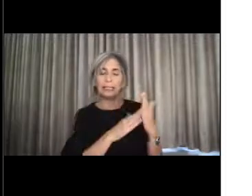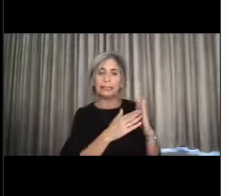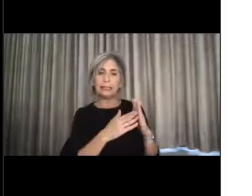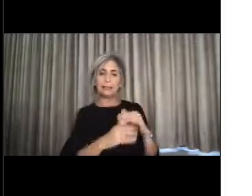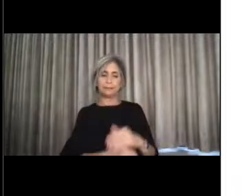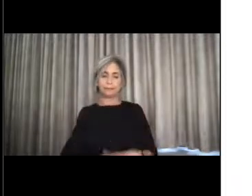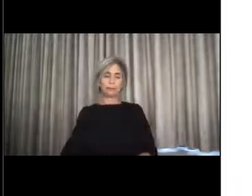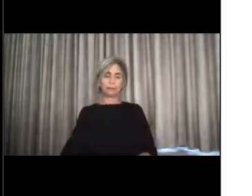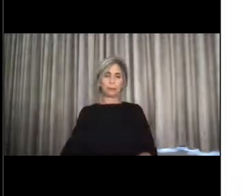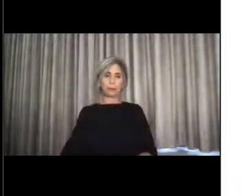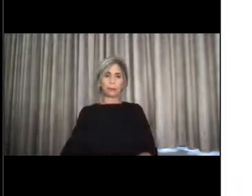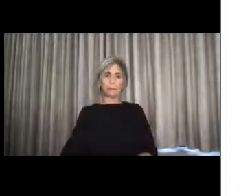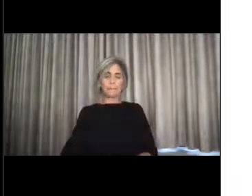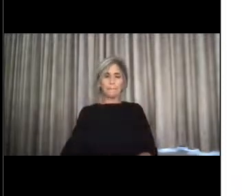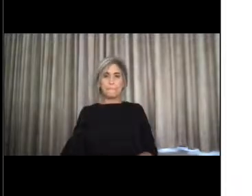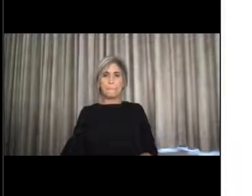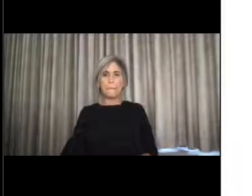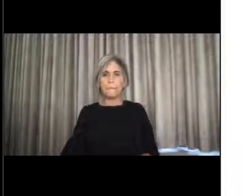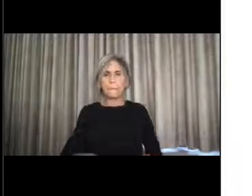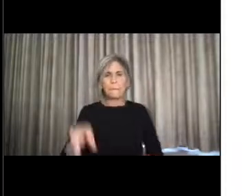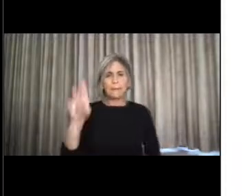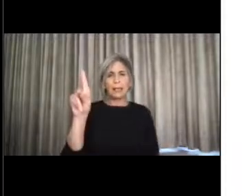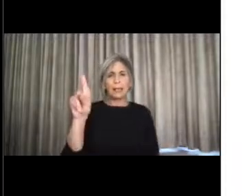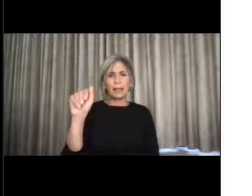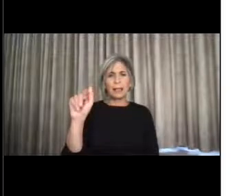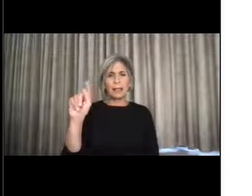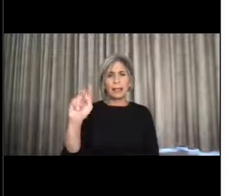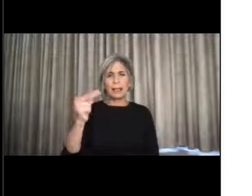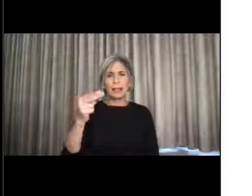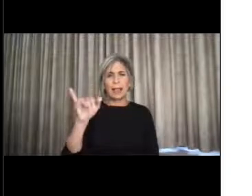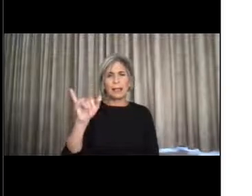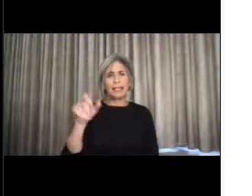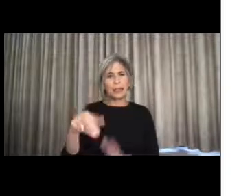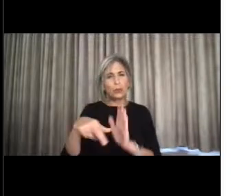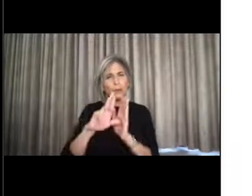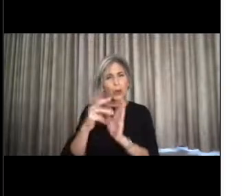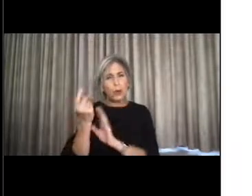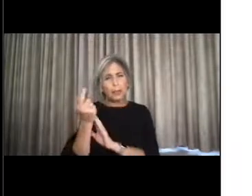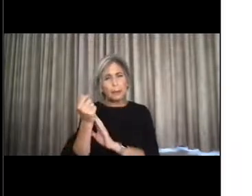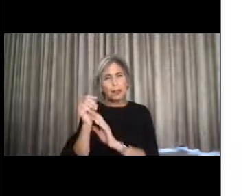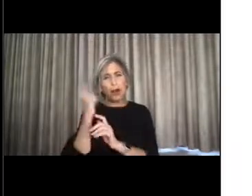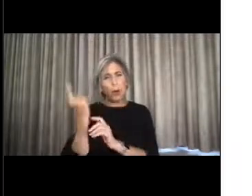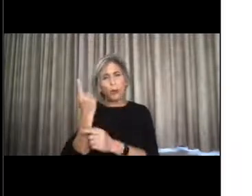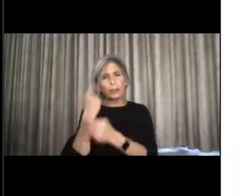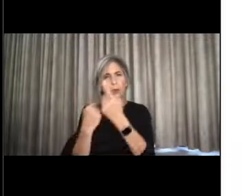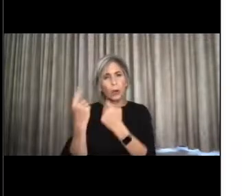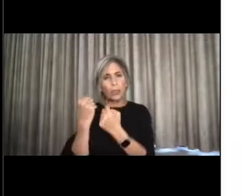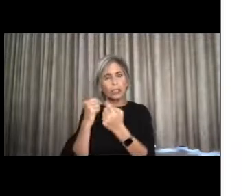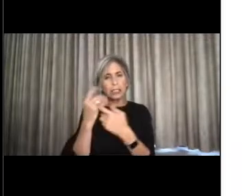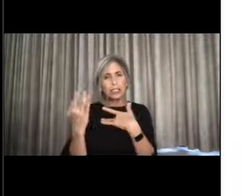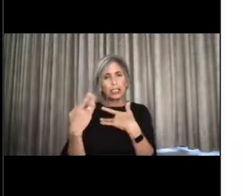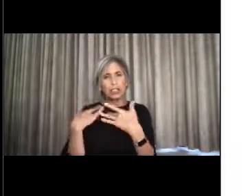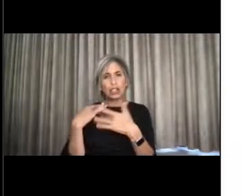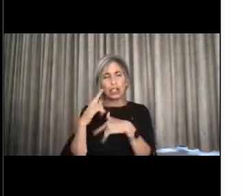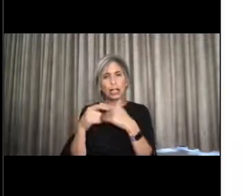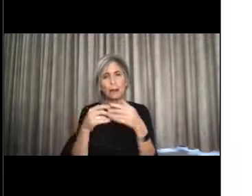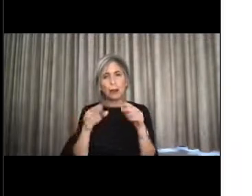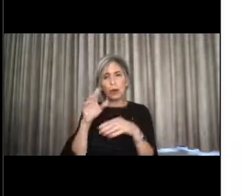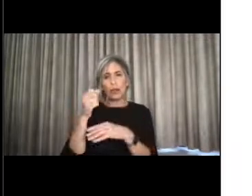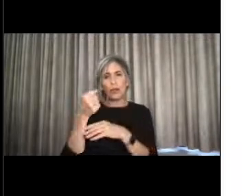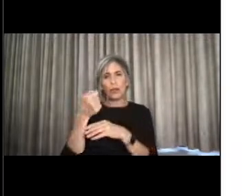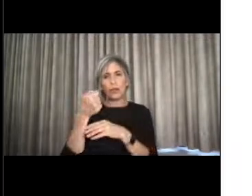And what I wanted Kathy to go over a little bit was there's always questions, Kathy, concerning the shutters on,